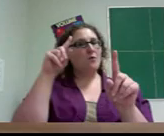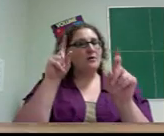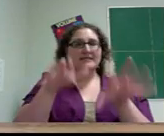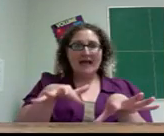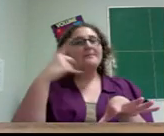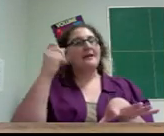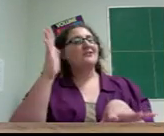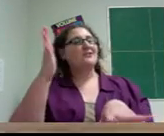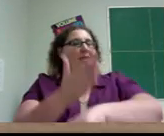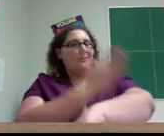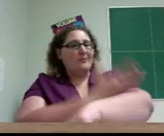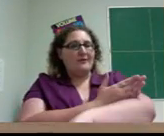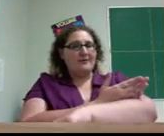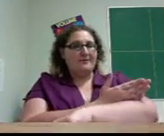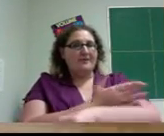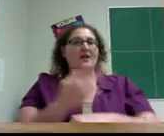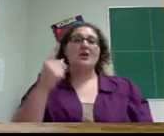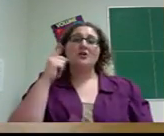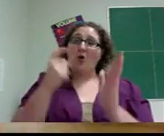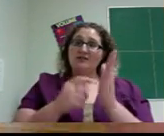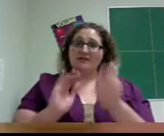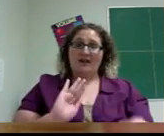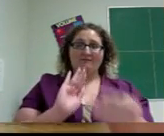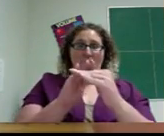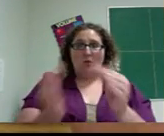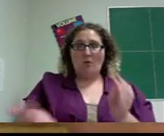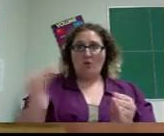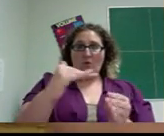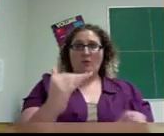then. Notice as I start to fold this up,